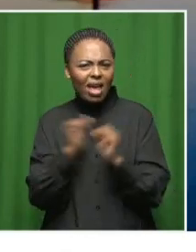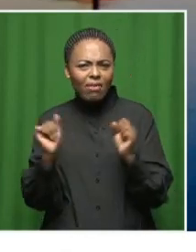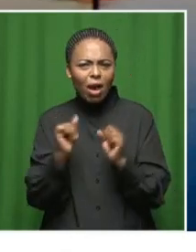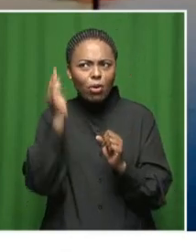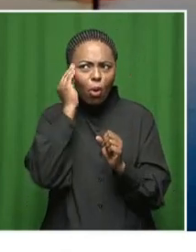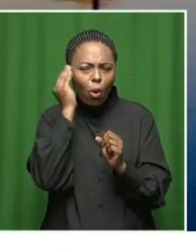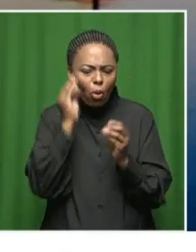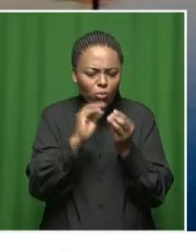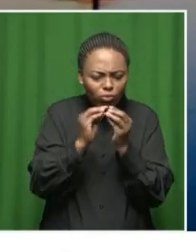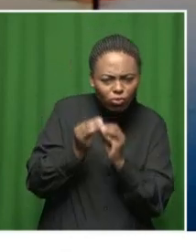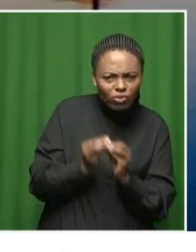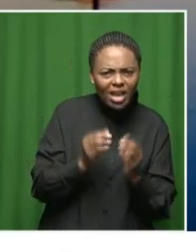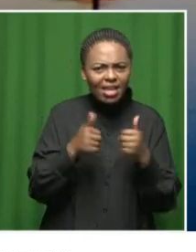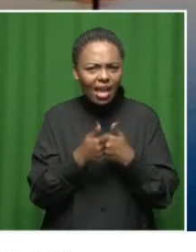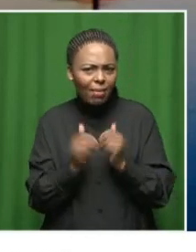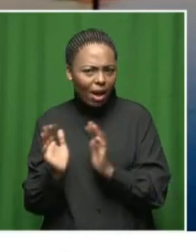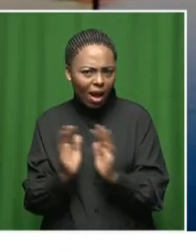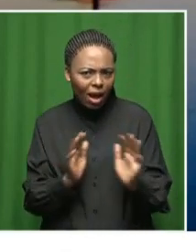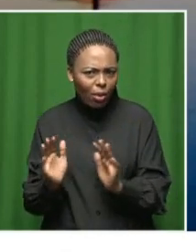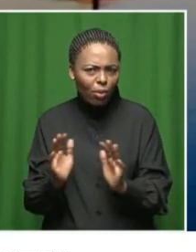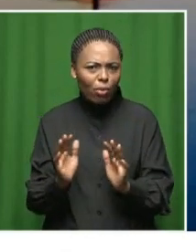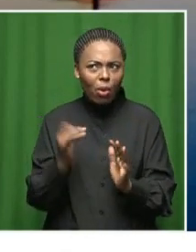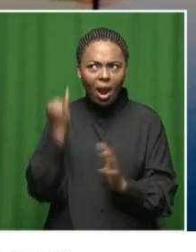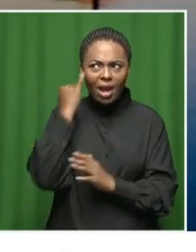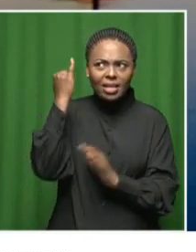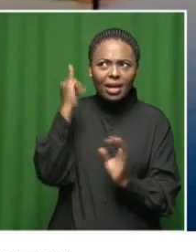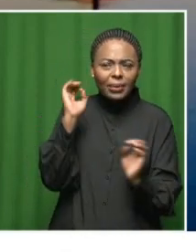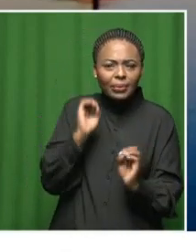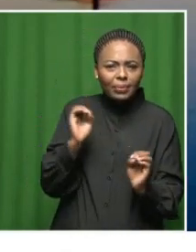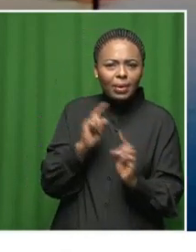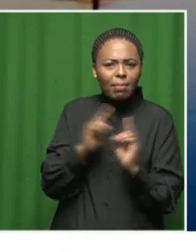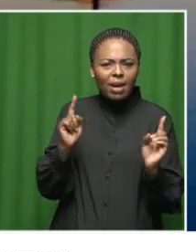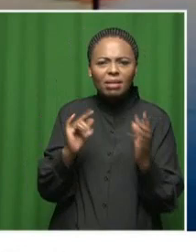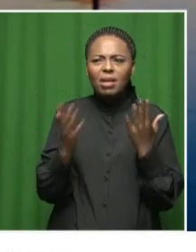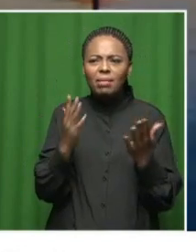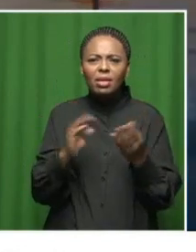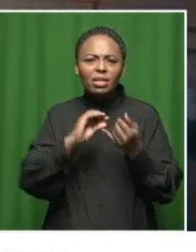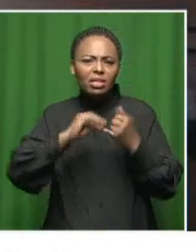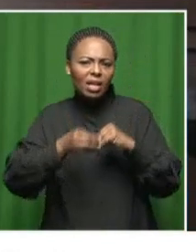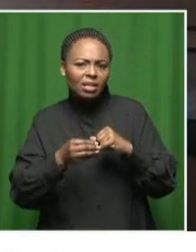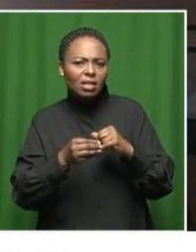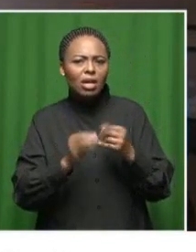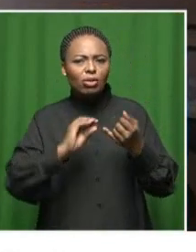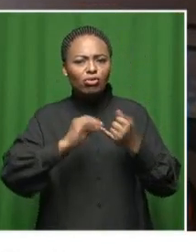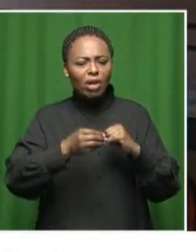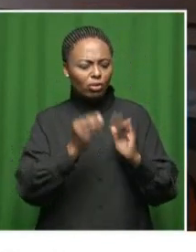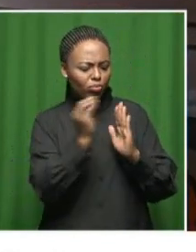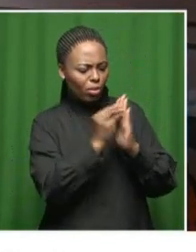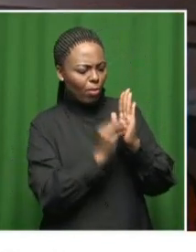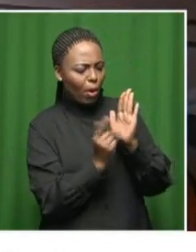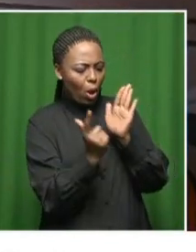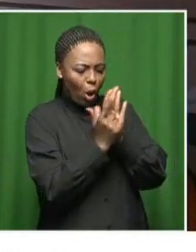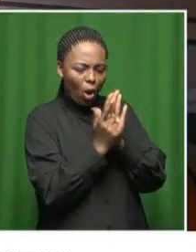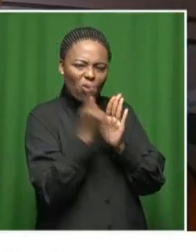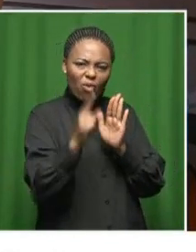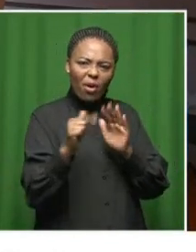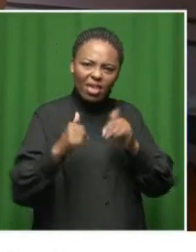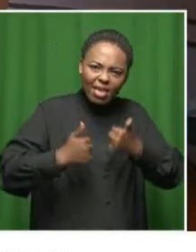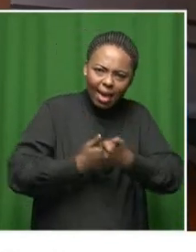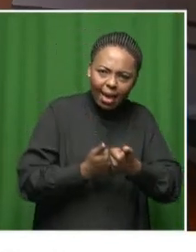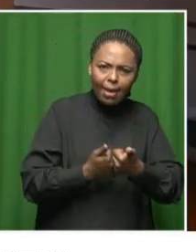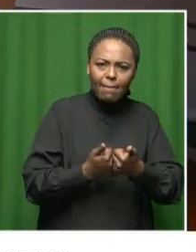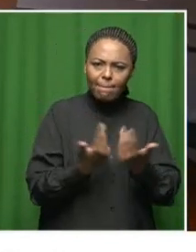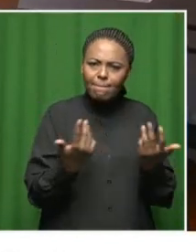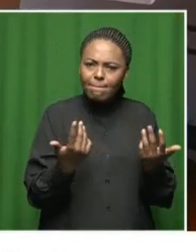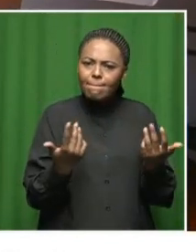games, but you can work as a you know, in legislation for gaming law and things around gaming. You